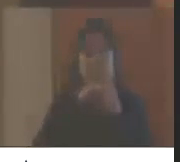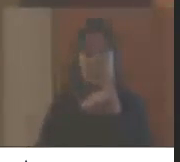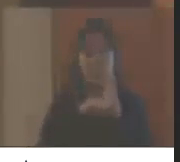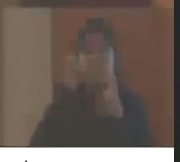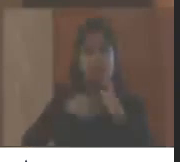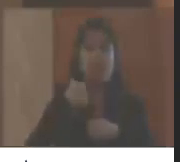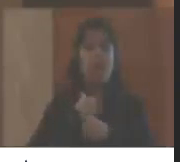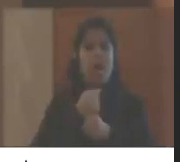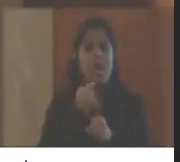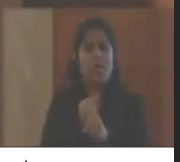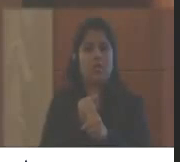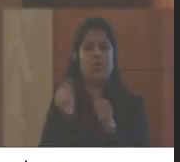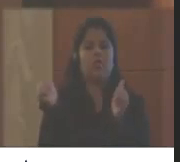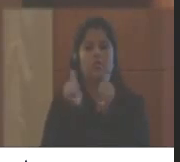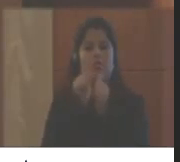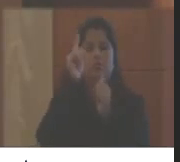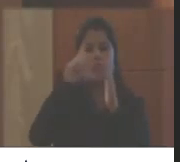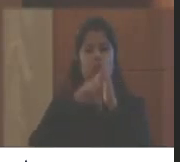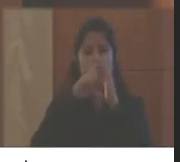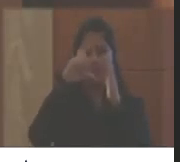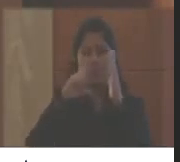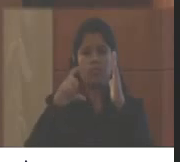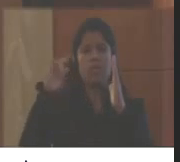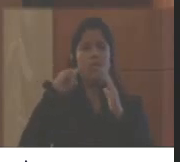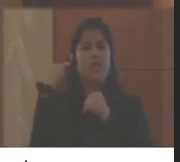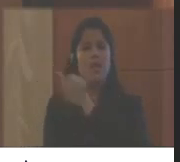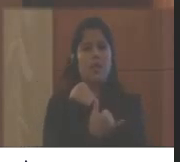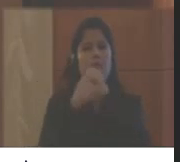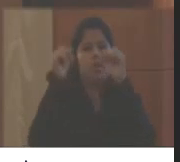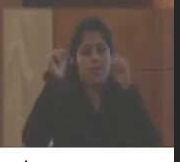in discussing this scheme, we are also